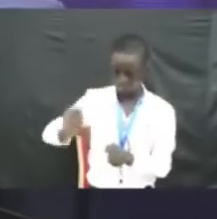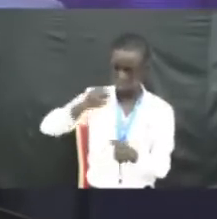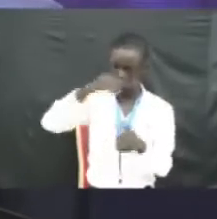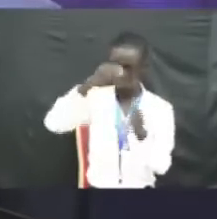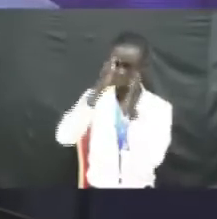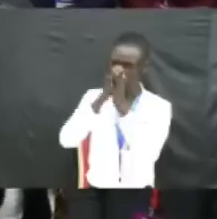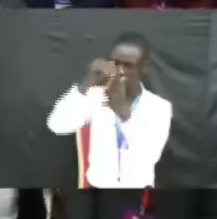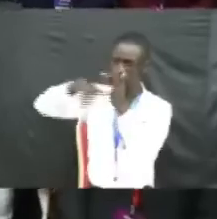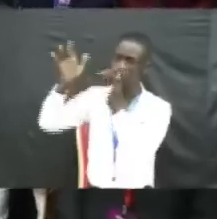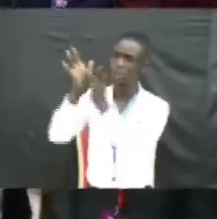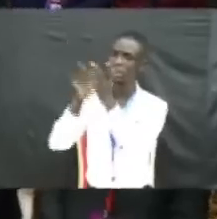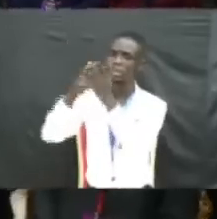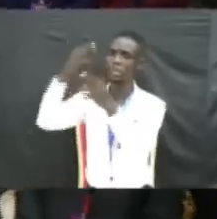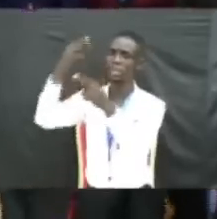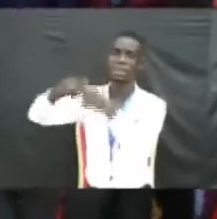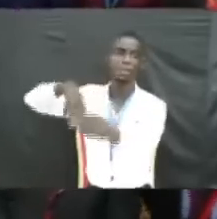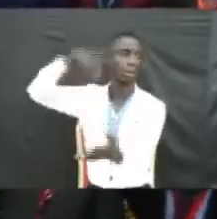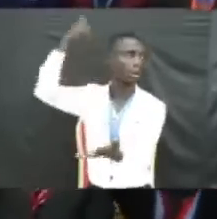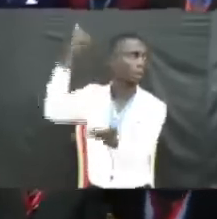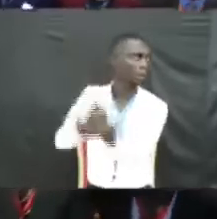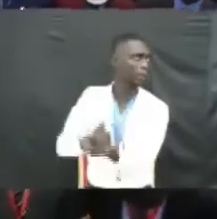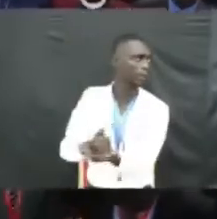name. Amen.